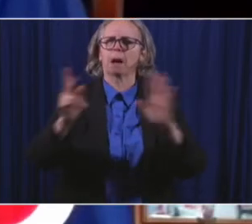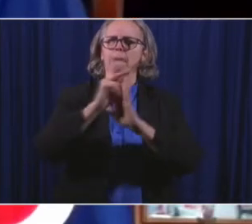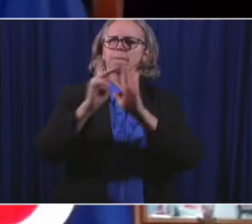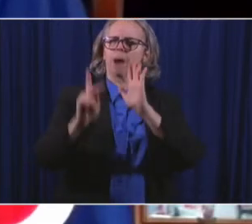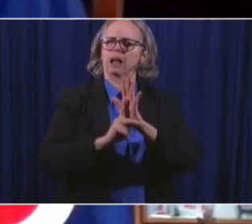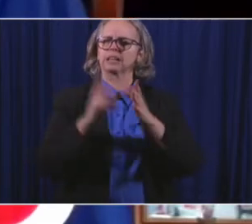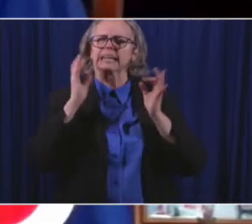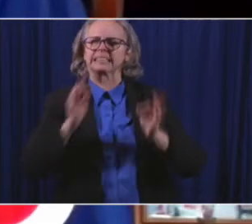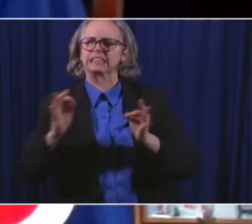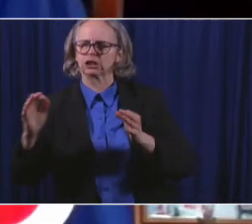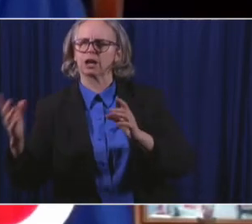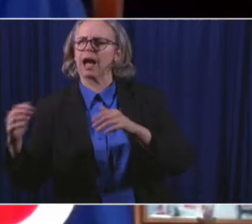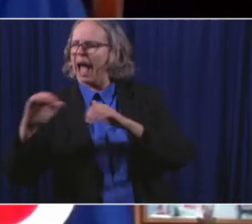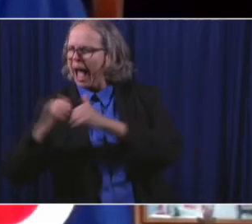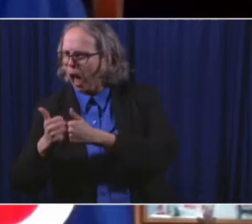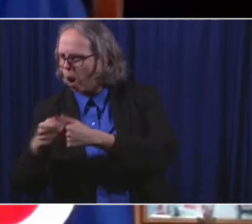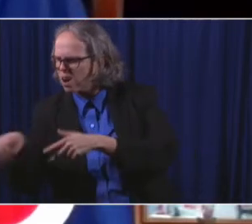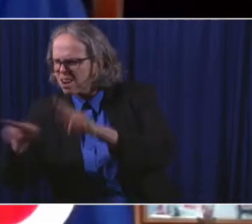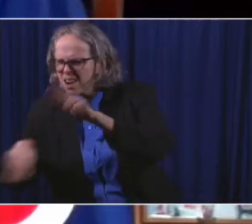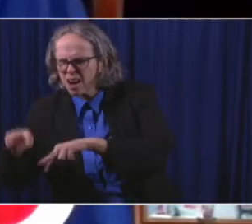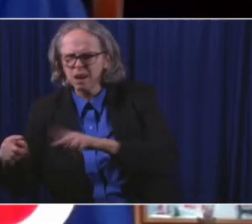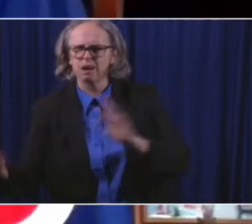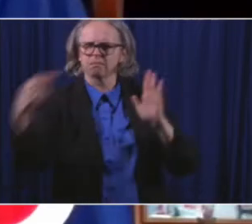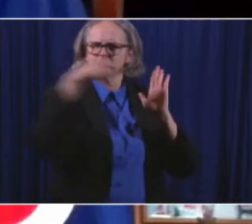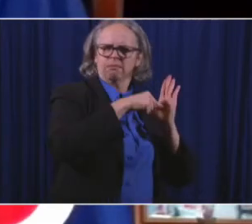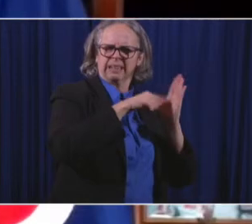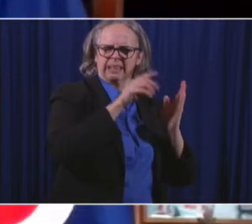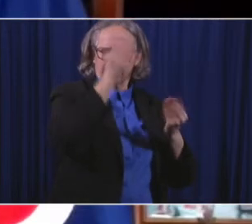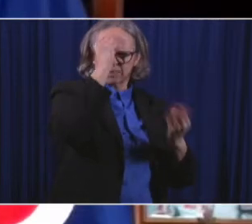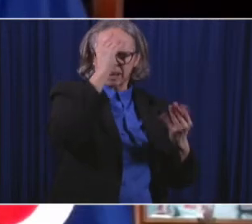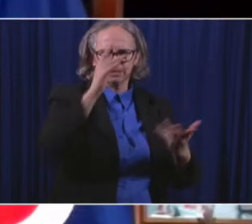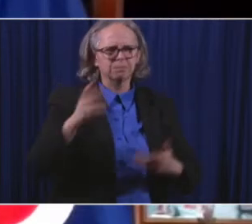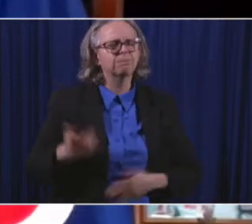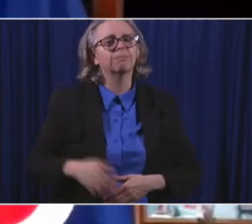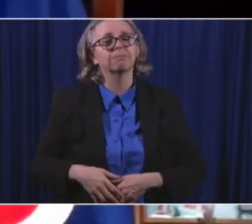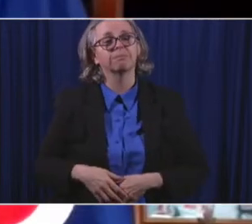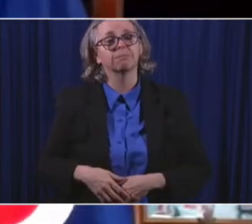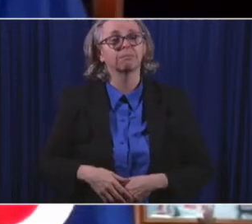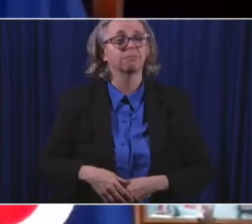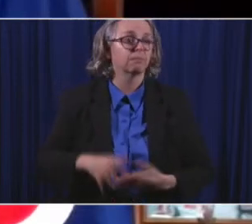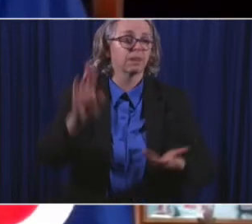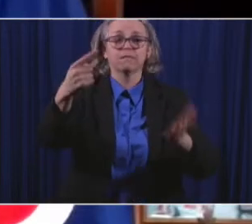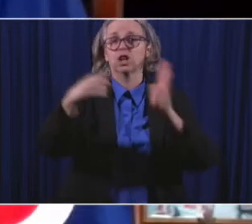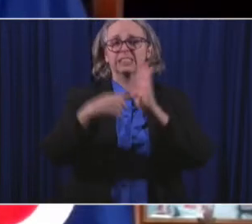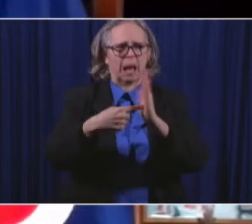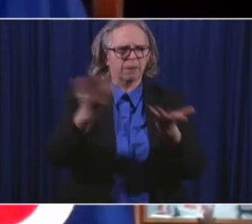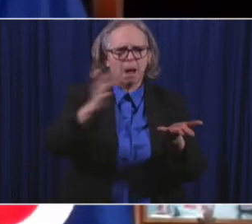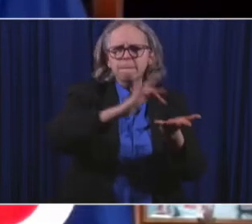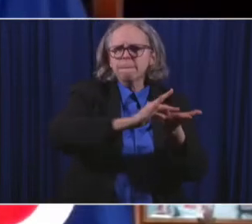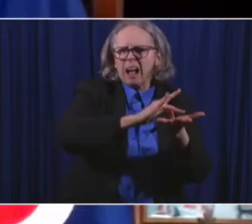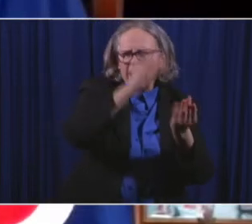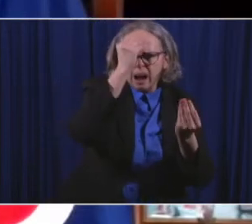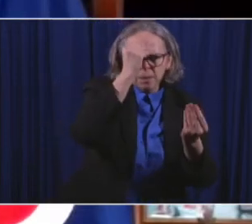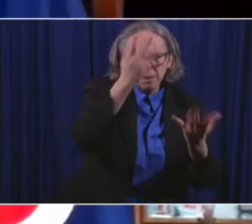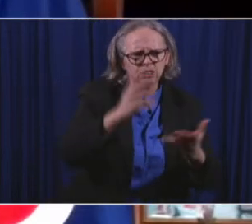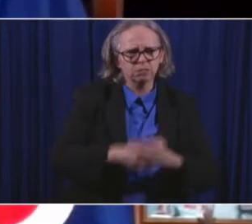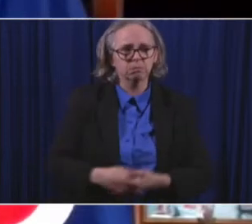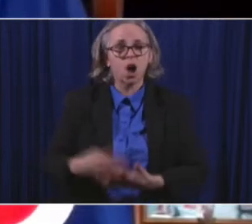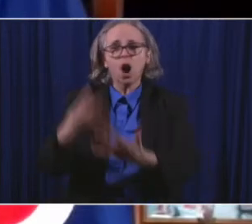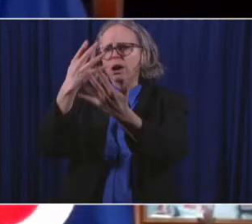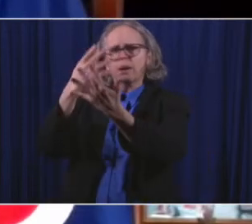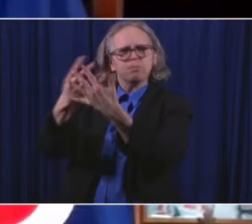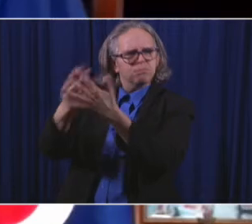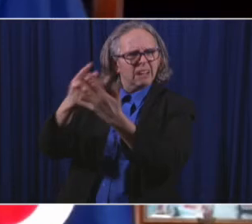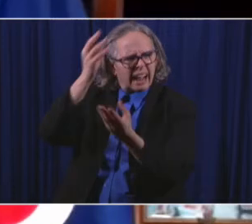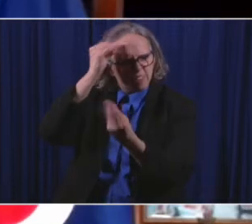data that's clinical. You'll see corrections data, employment data, nutrition data, education